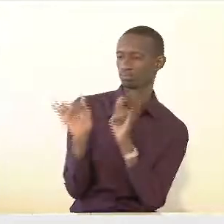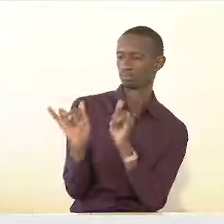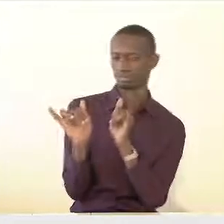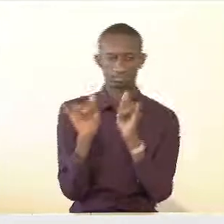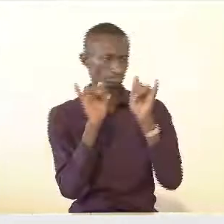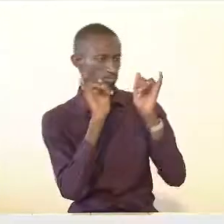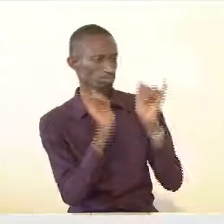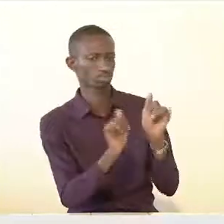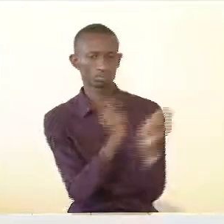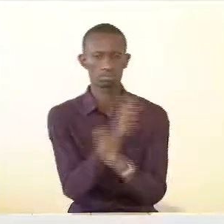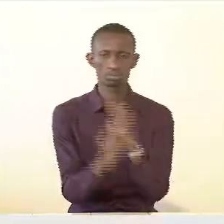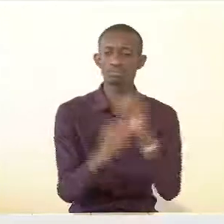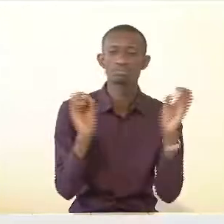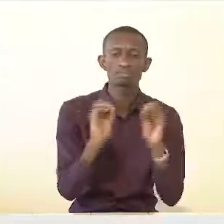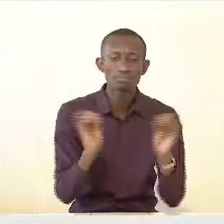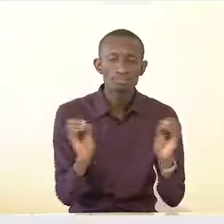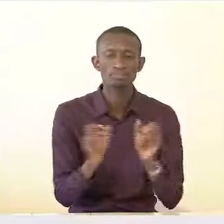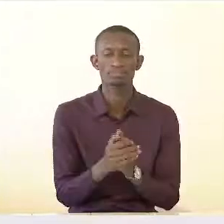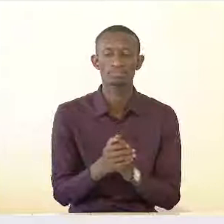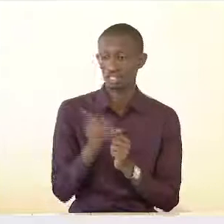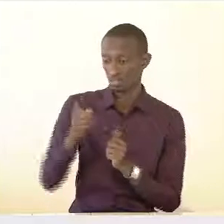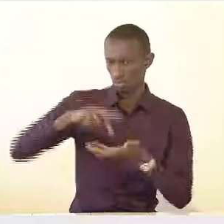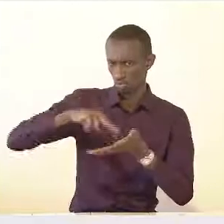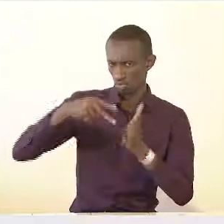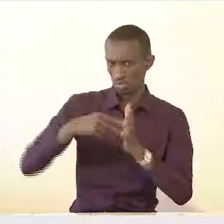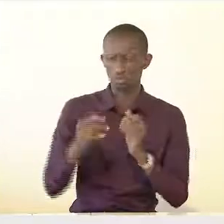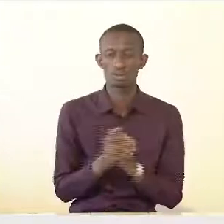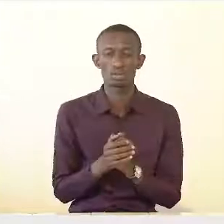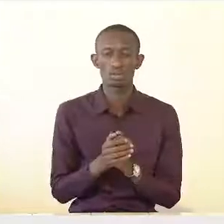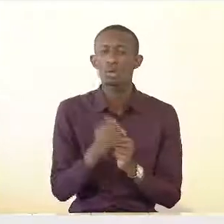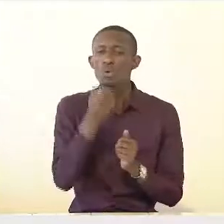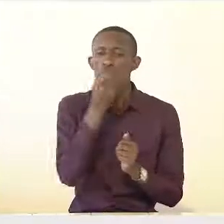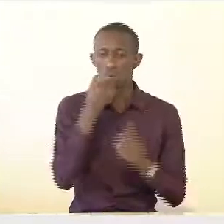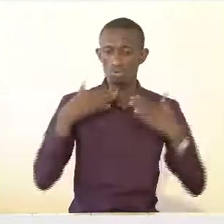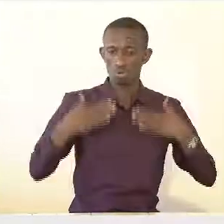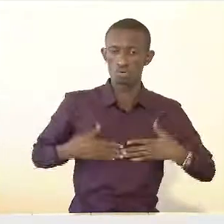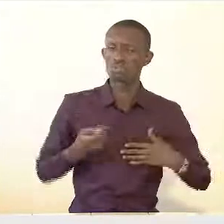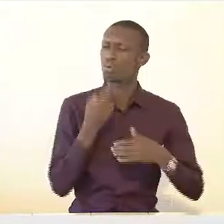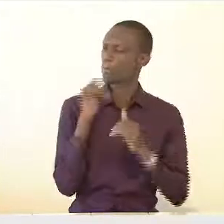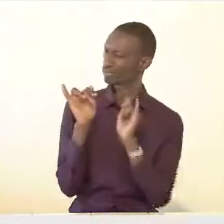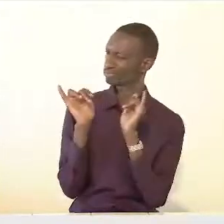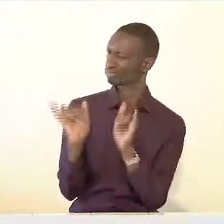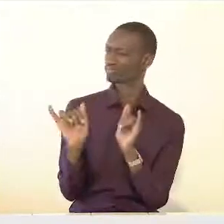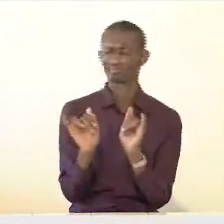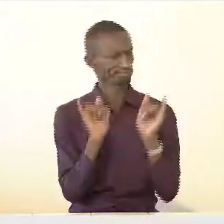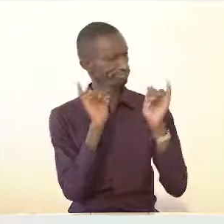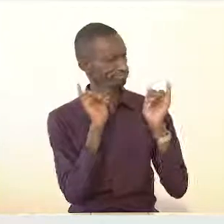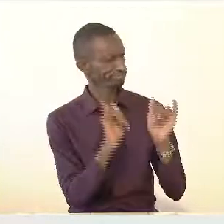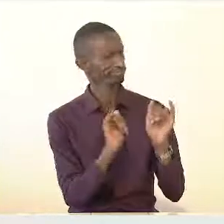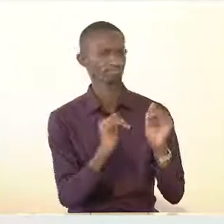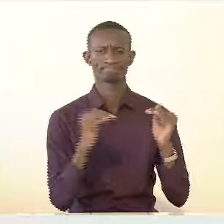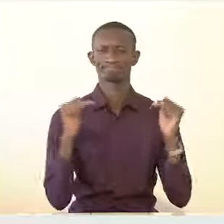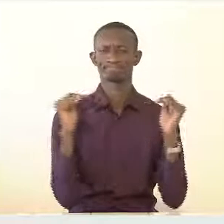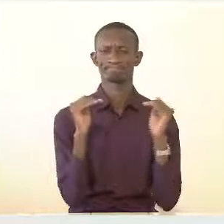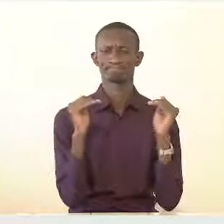temperature. So it means that the body temperature has to be maintained constant. When we are talking about that, remember